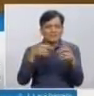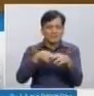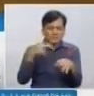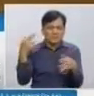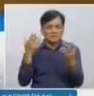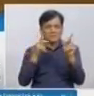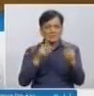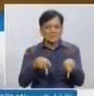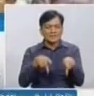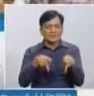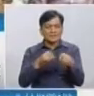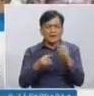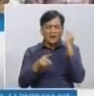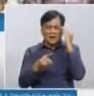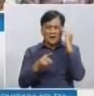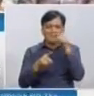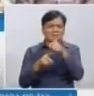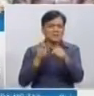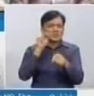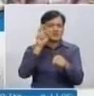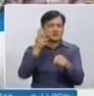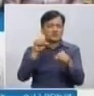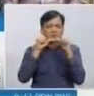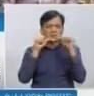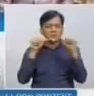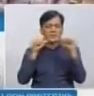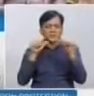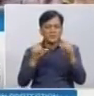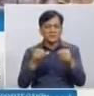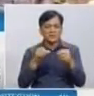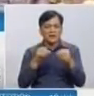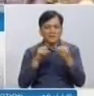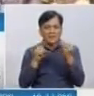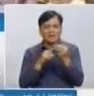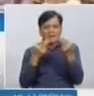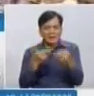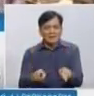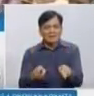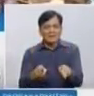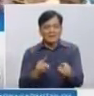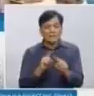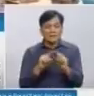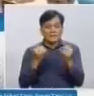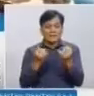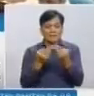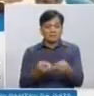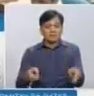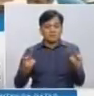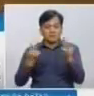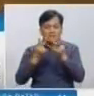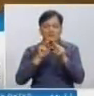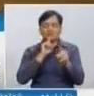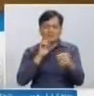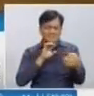resignation. Media has more than amply reported that. I value